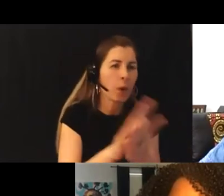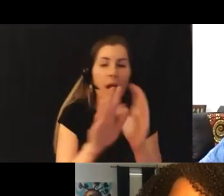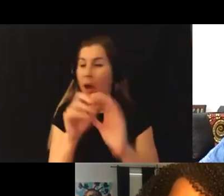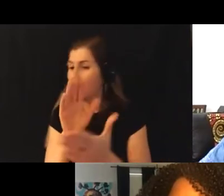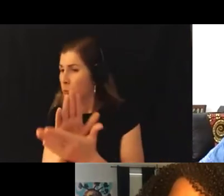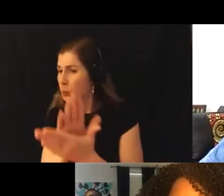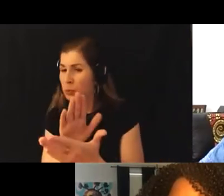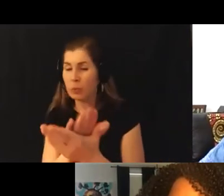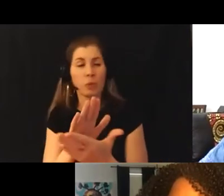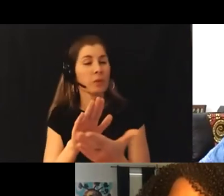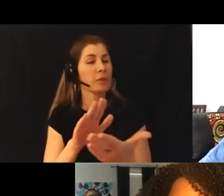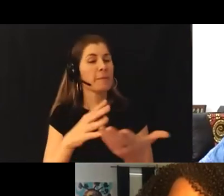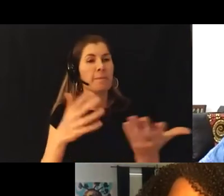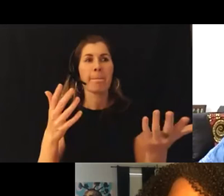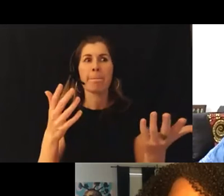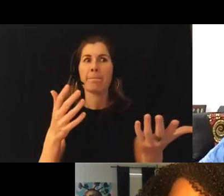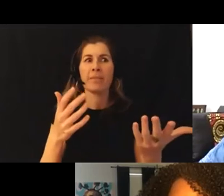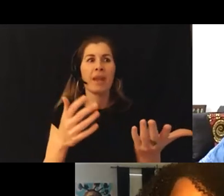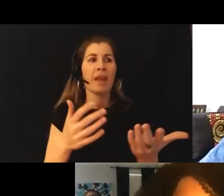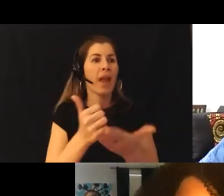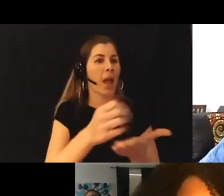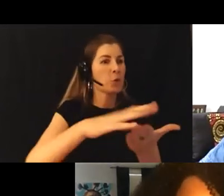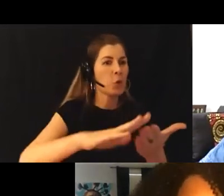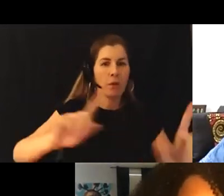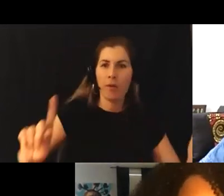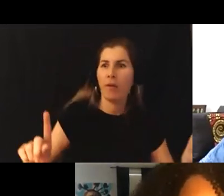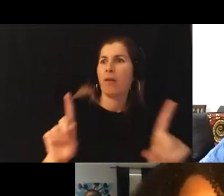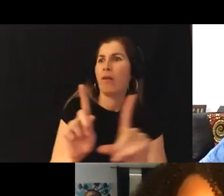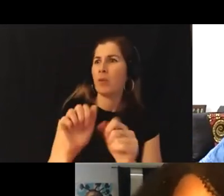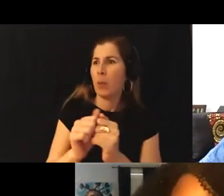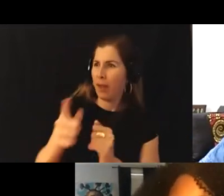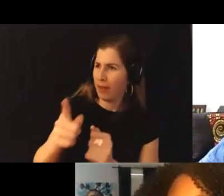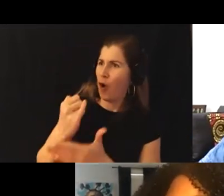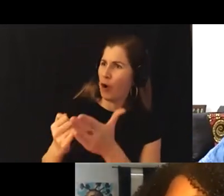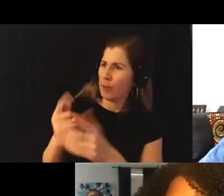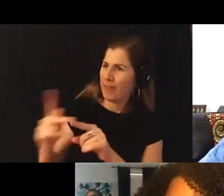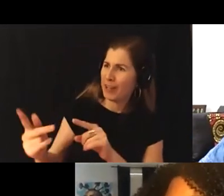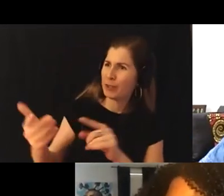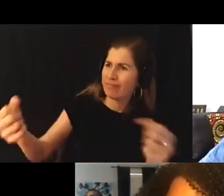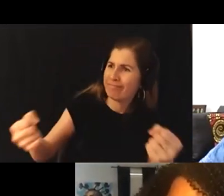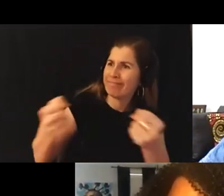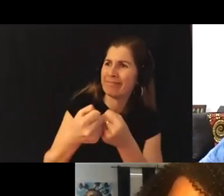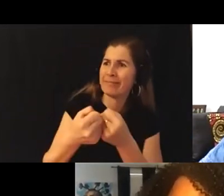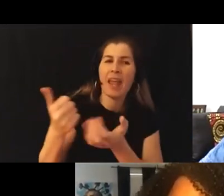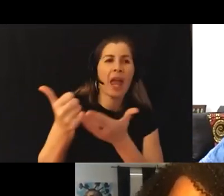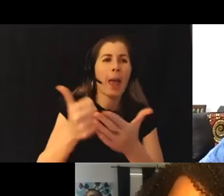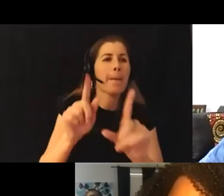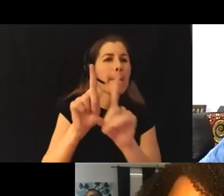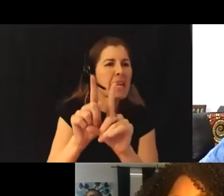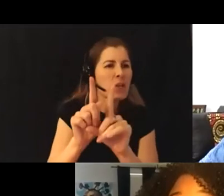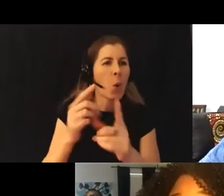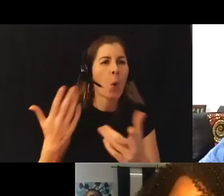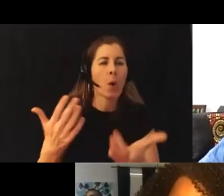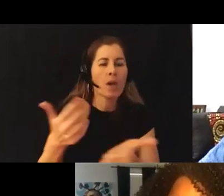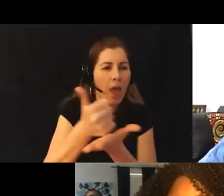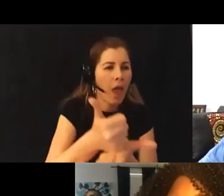live, you know, practicing artists, an opportunity to receive instruction, mentorship, even apprenticeship